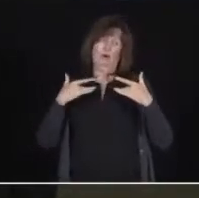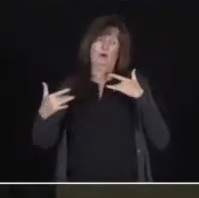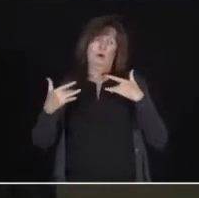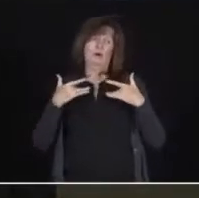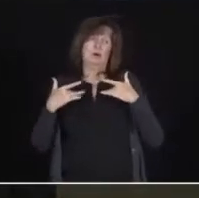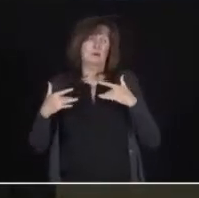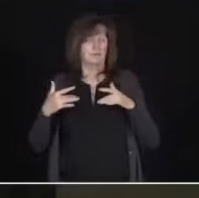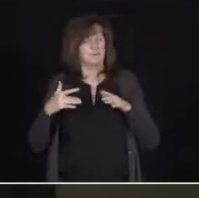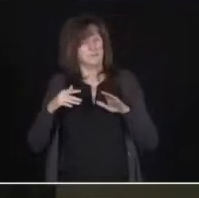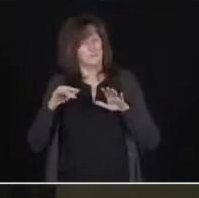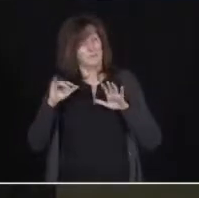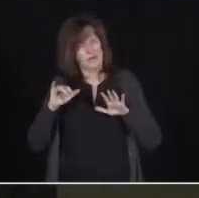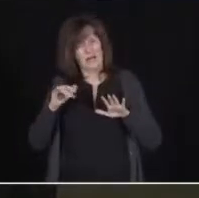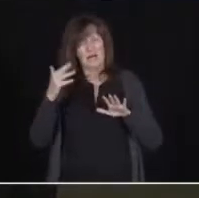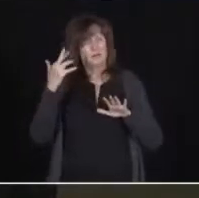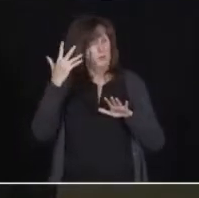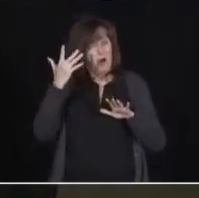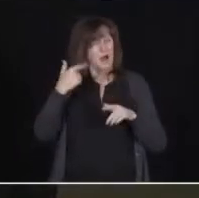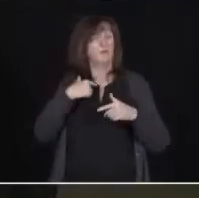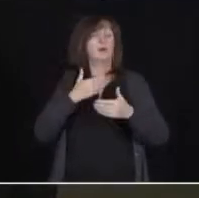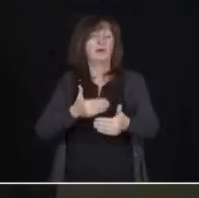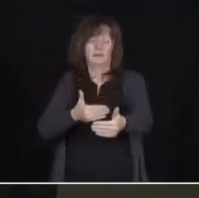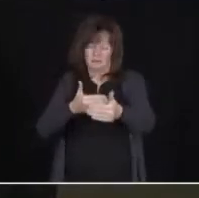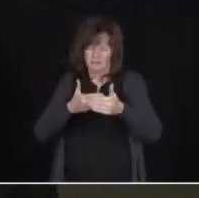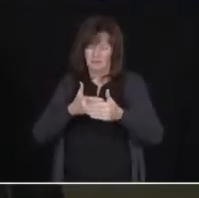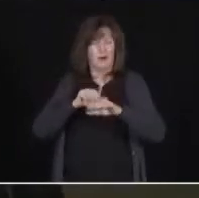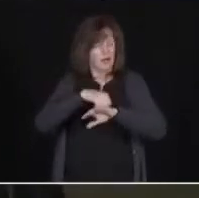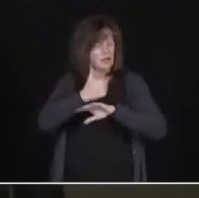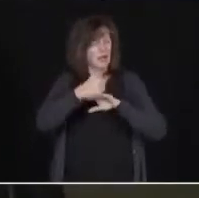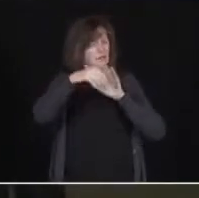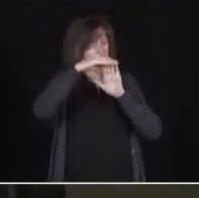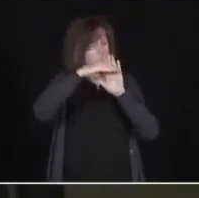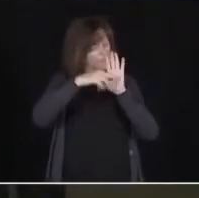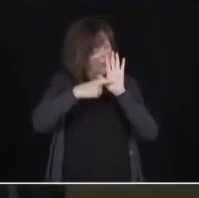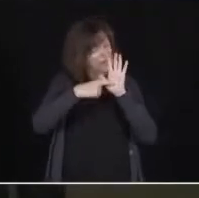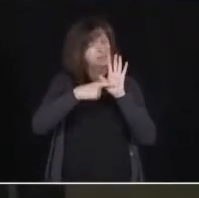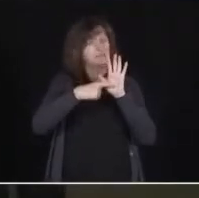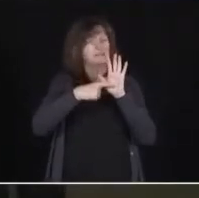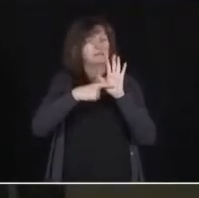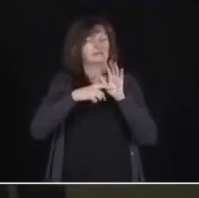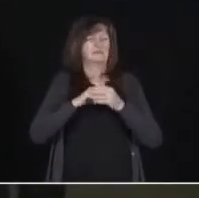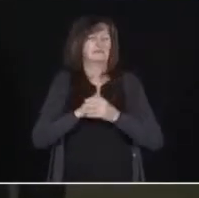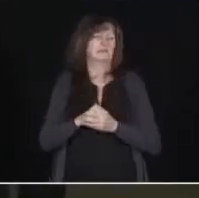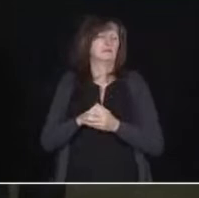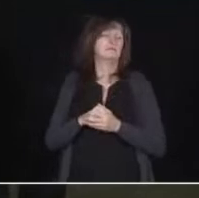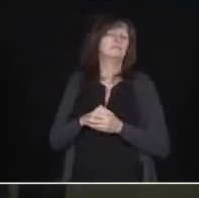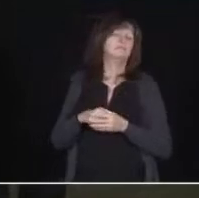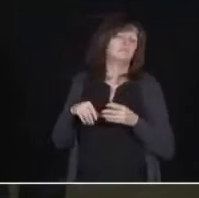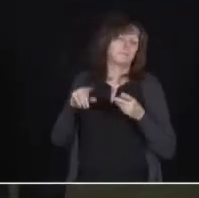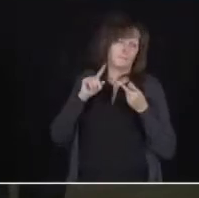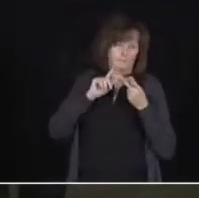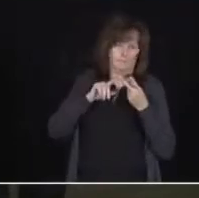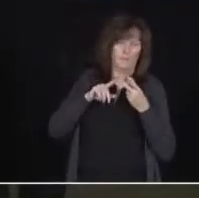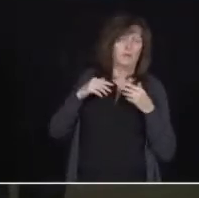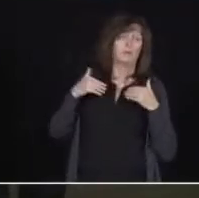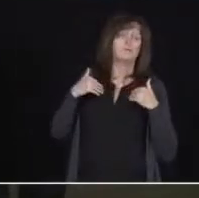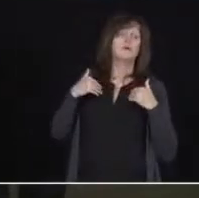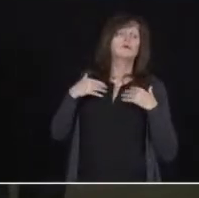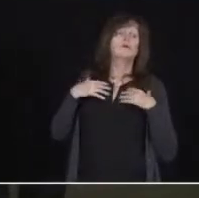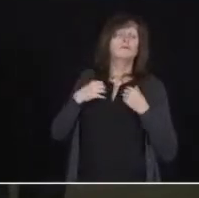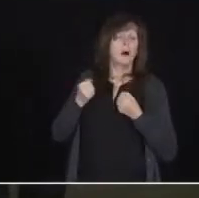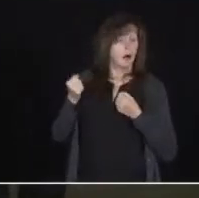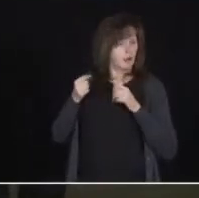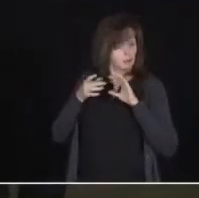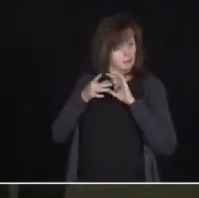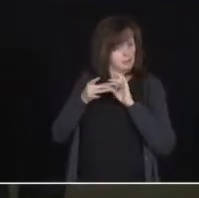guidelines in. Follow-up. Premier, Minister Elliott has said there is no flu shot shortage